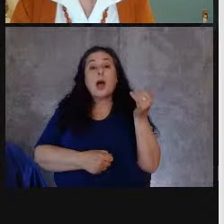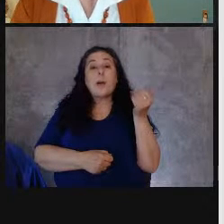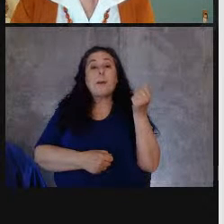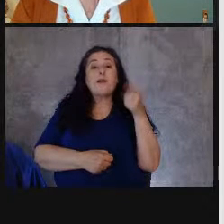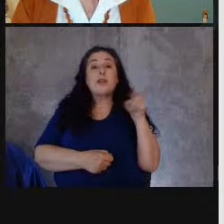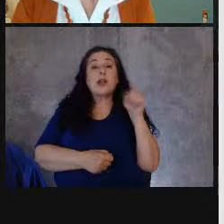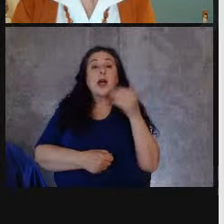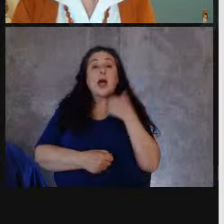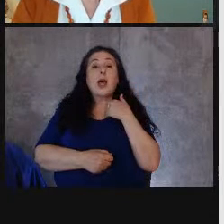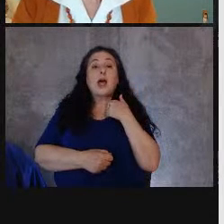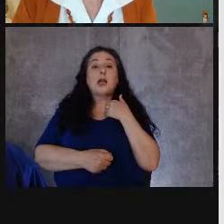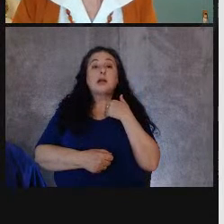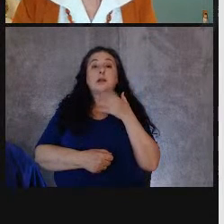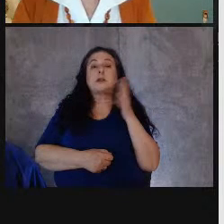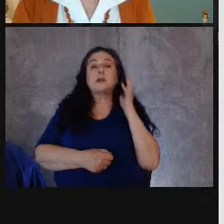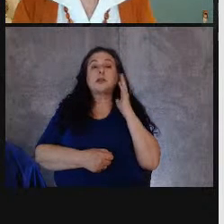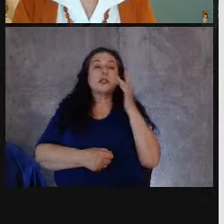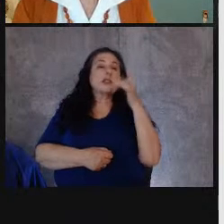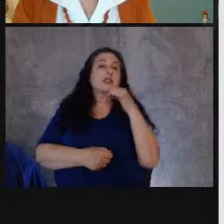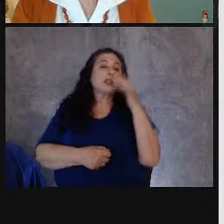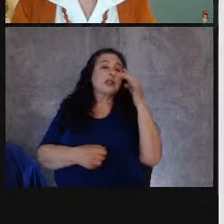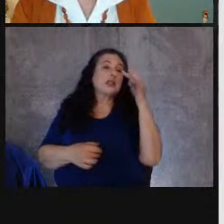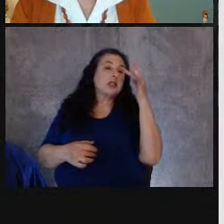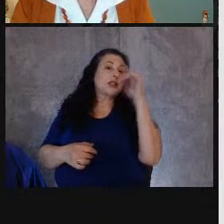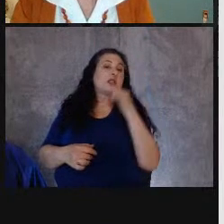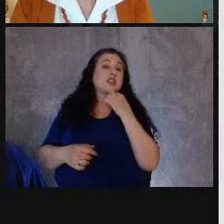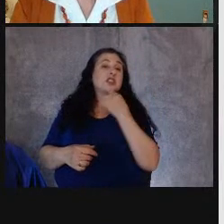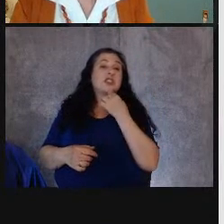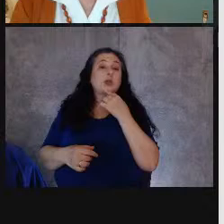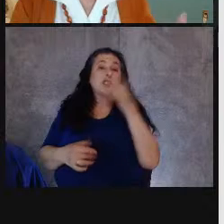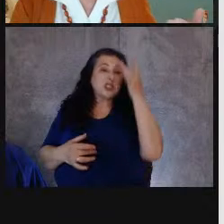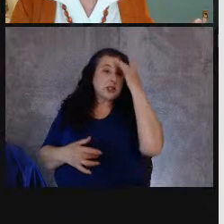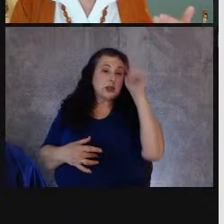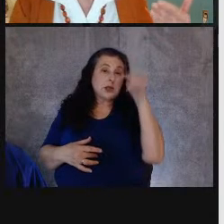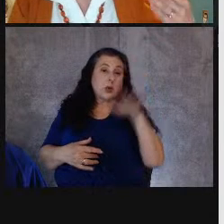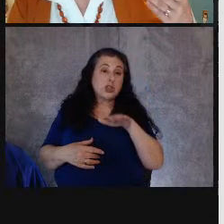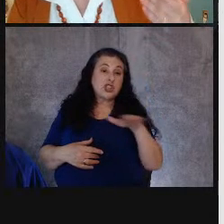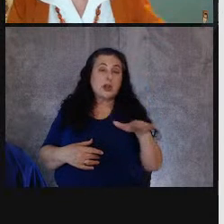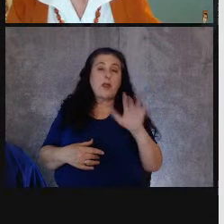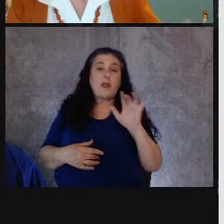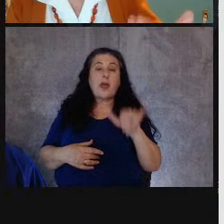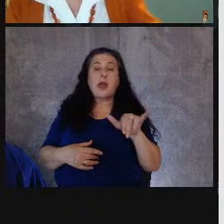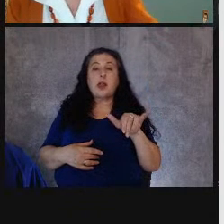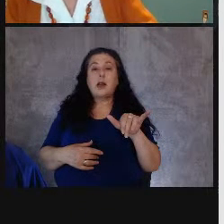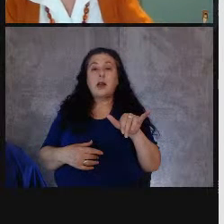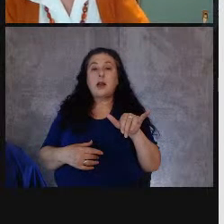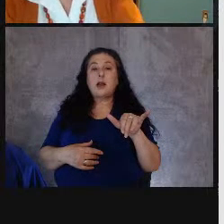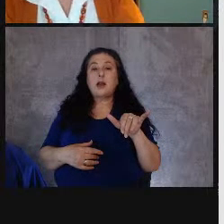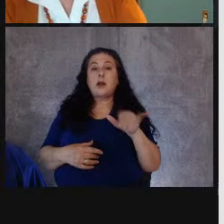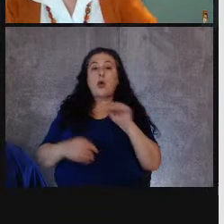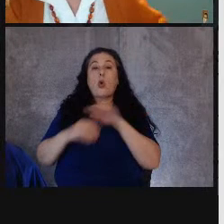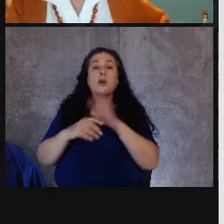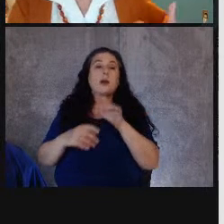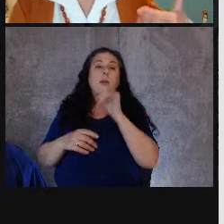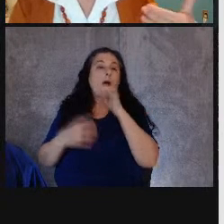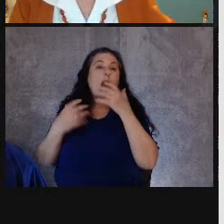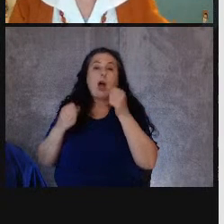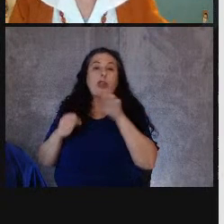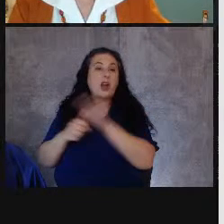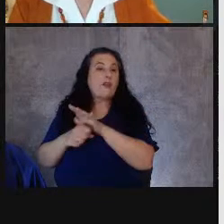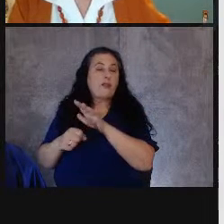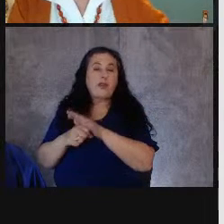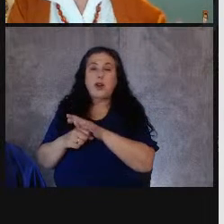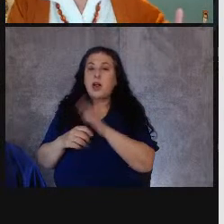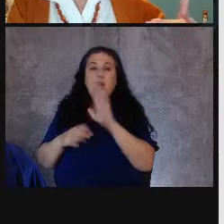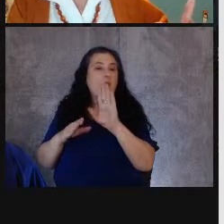them had had serious diseases as children, and that rendered them unhealthy. They had